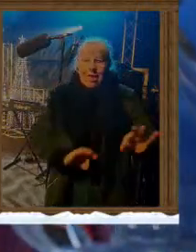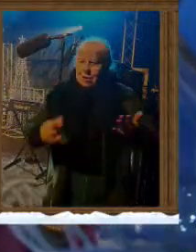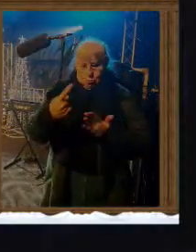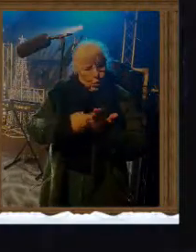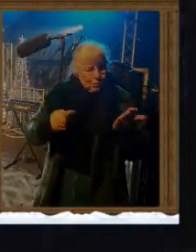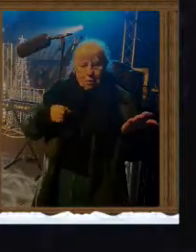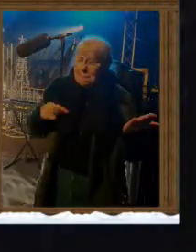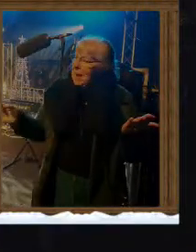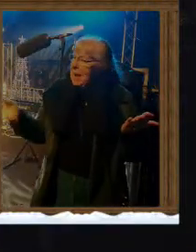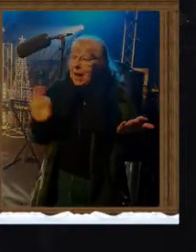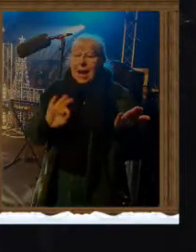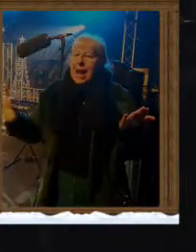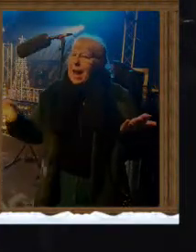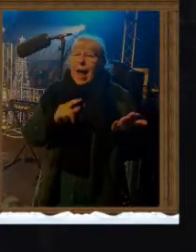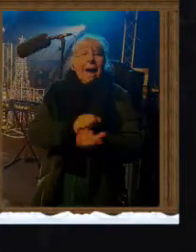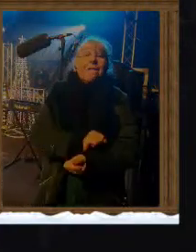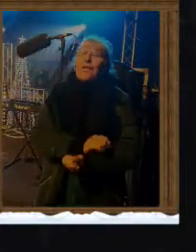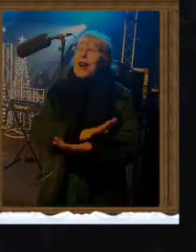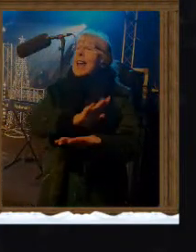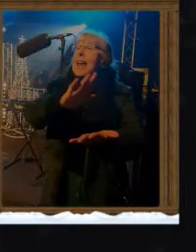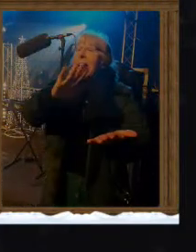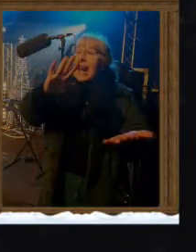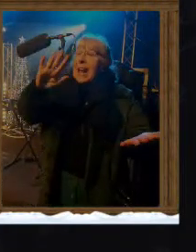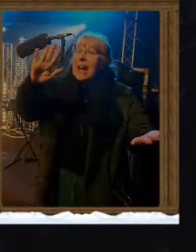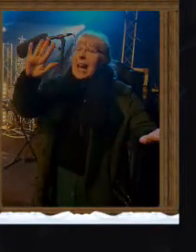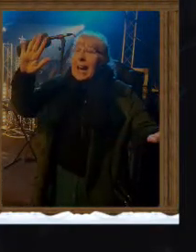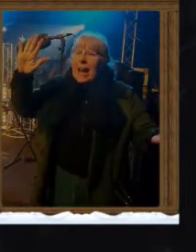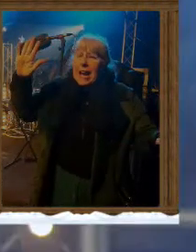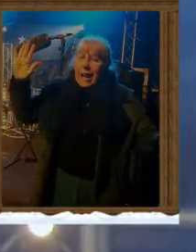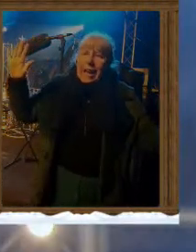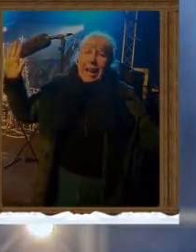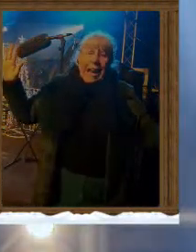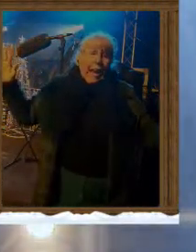me. I'm free.